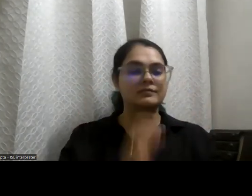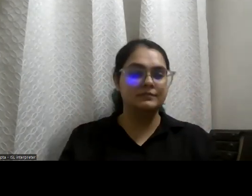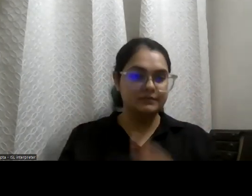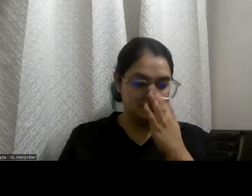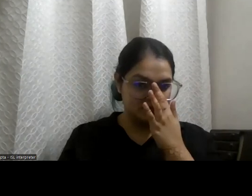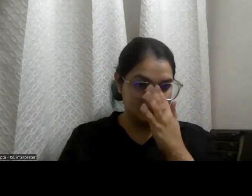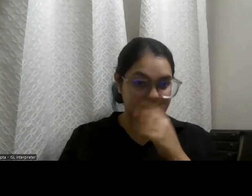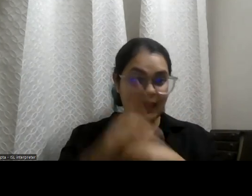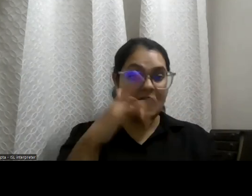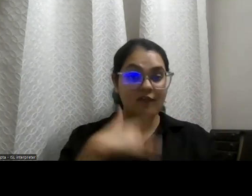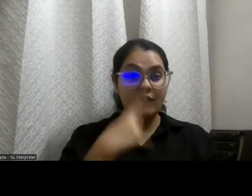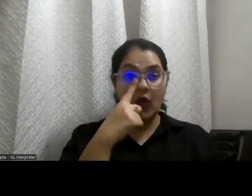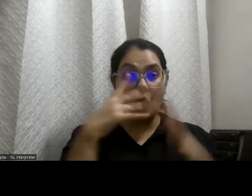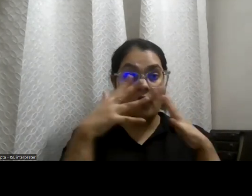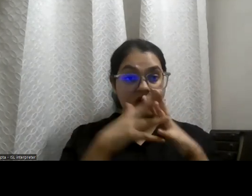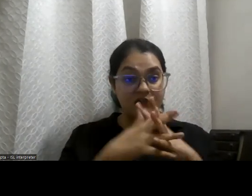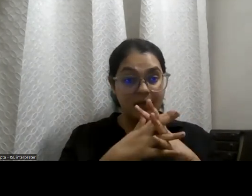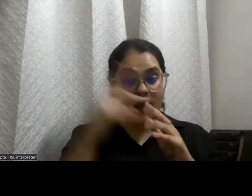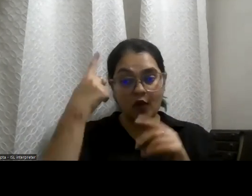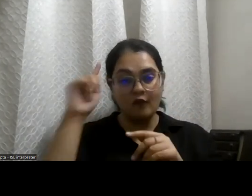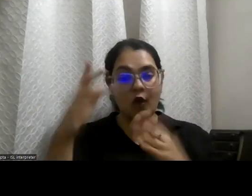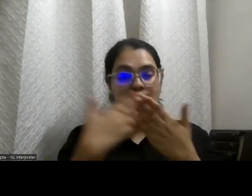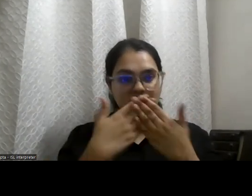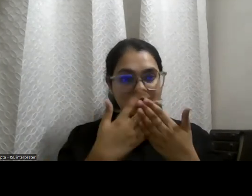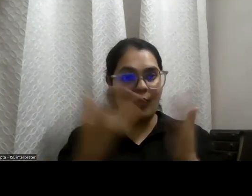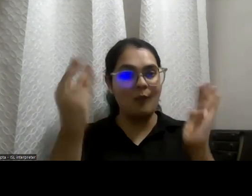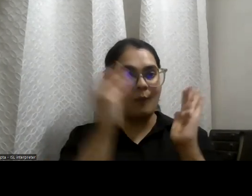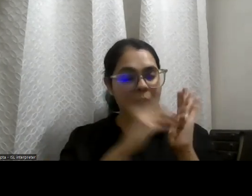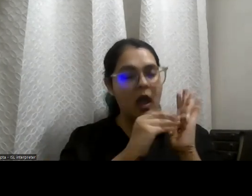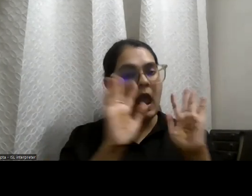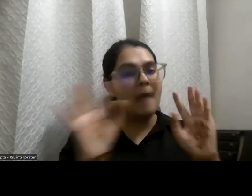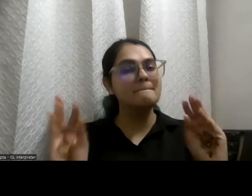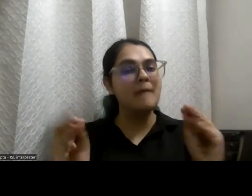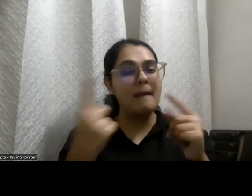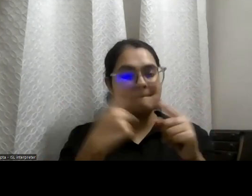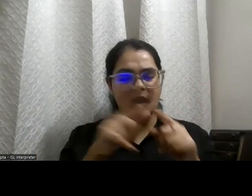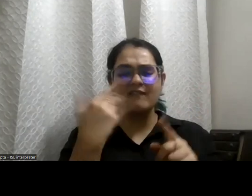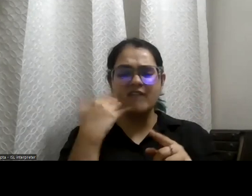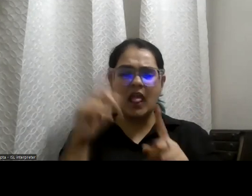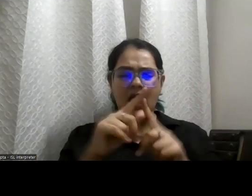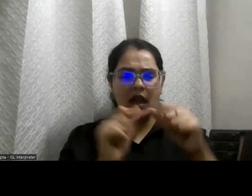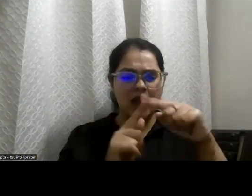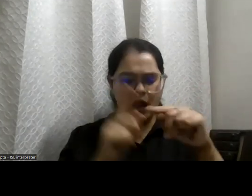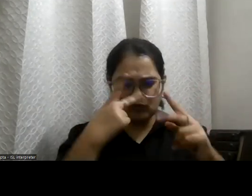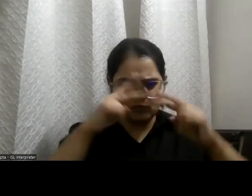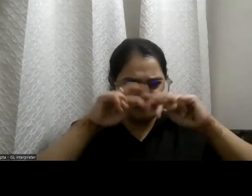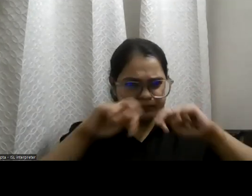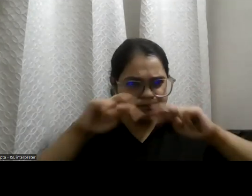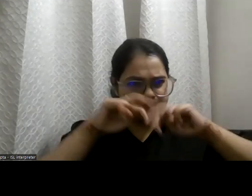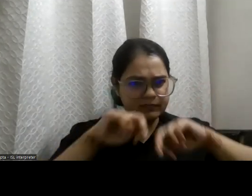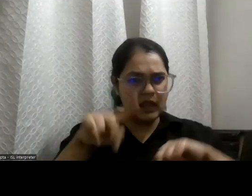the enrollment of women has increased, is at par. But when you dissect the data, you'll find that most of the